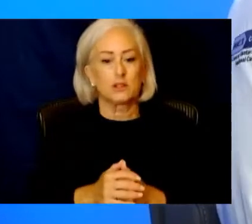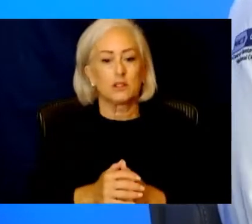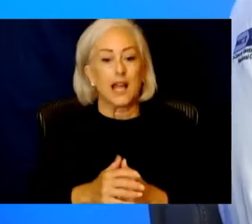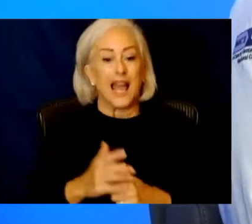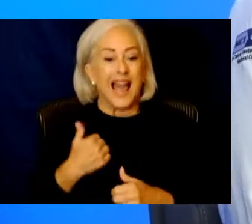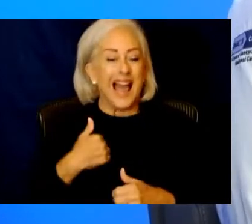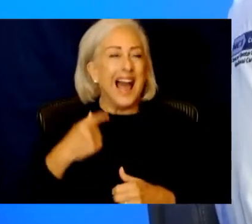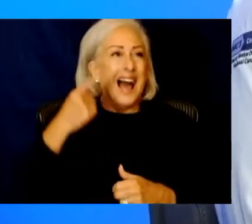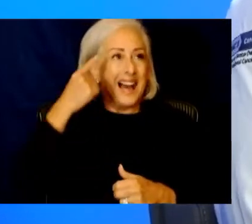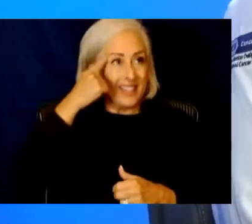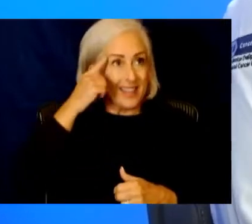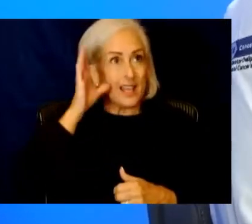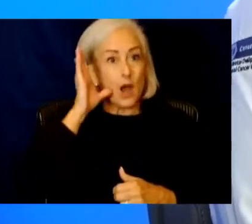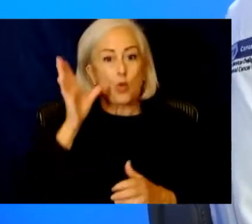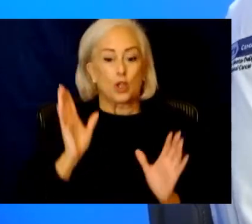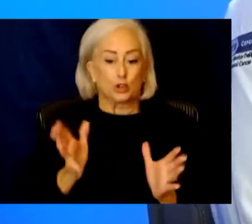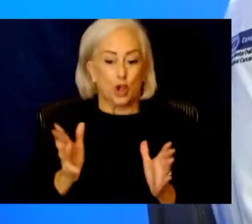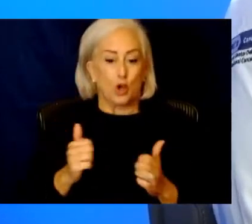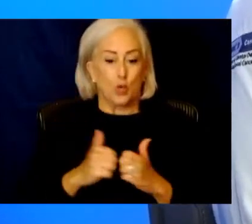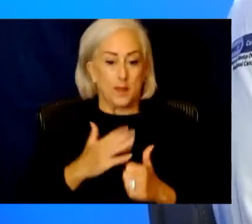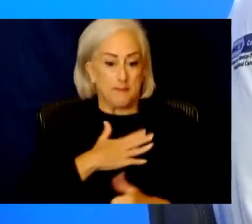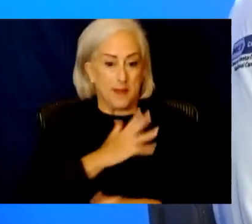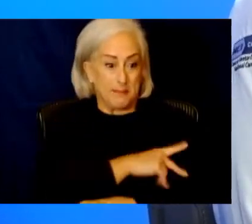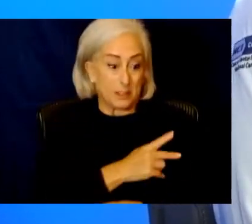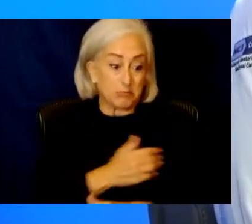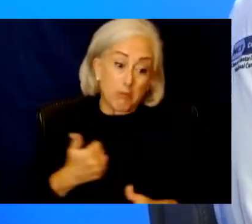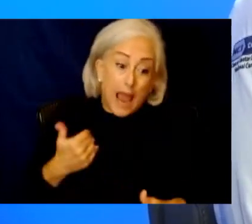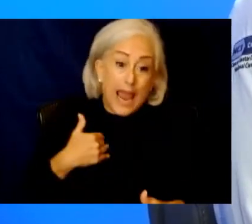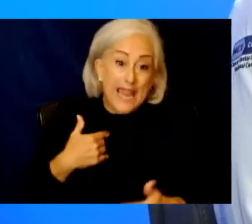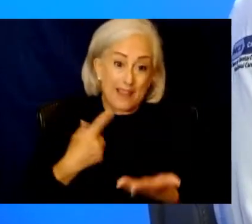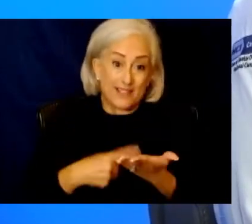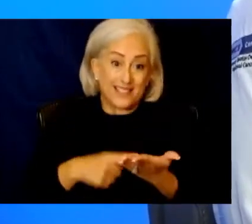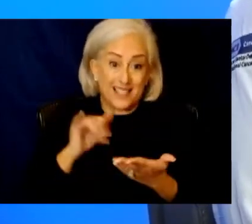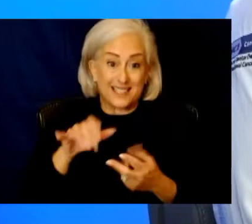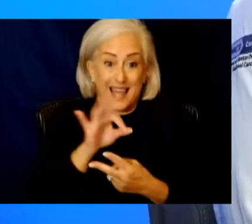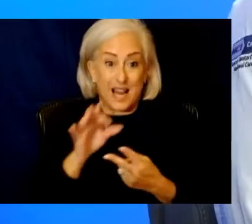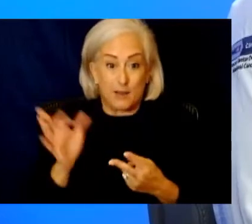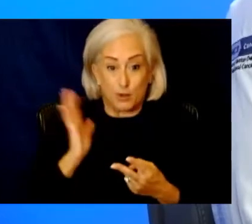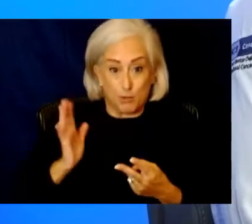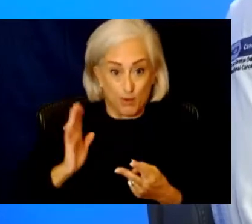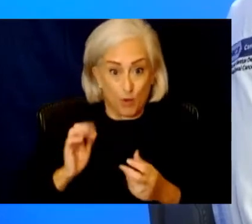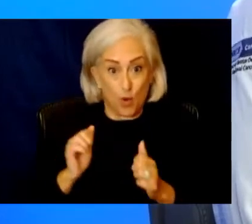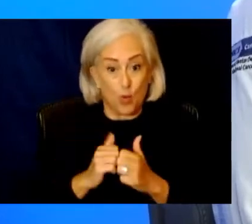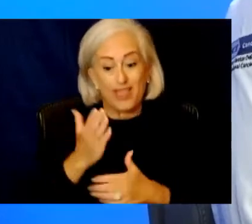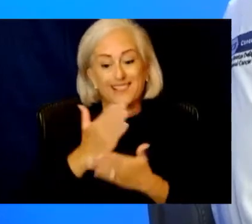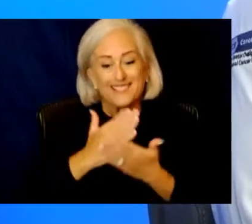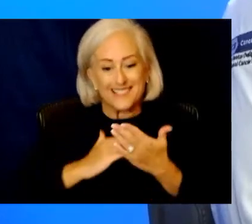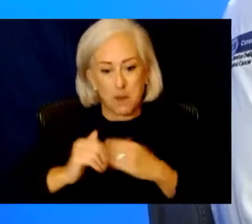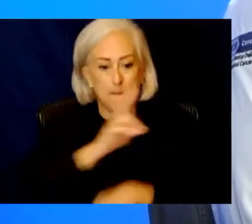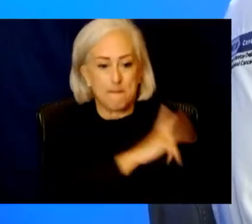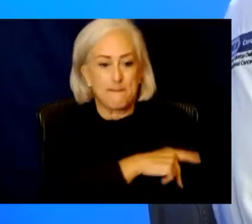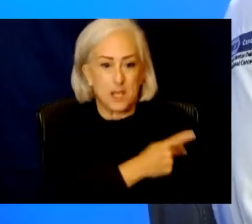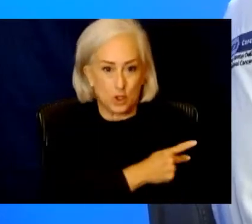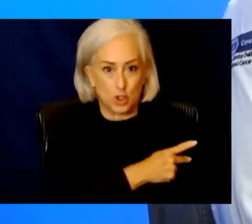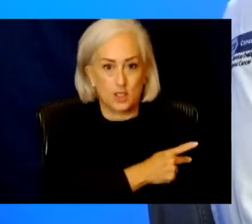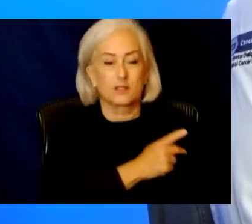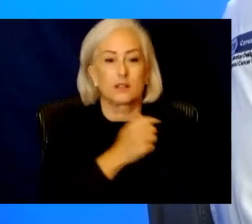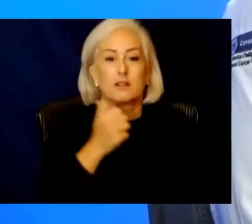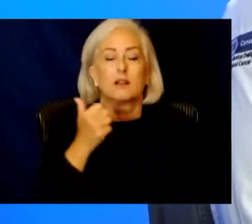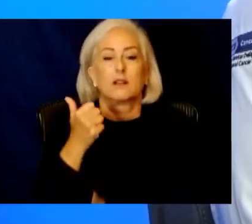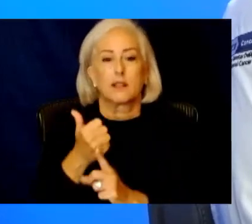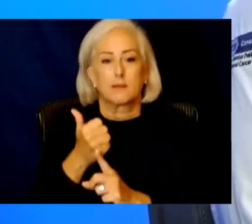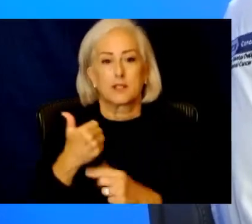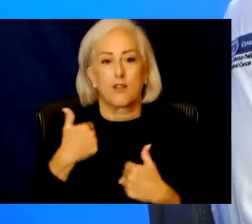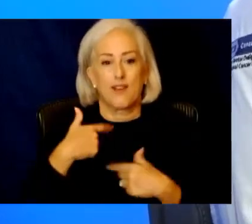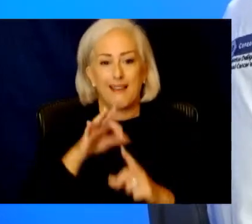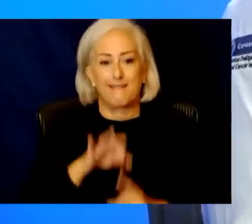definitely discuss with my patients, and I have discussed these options in the past with some of my patients that have this unique